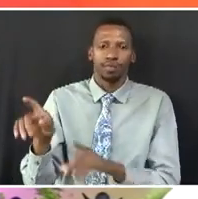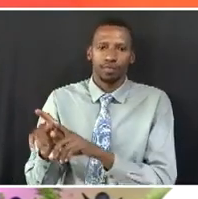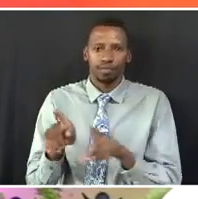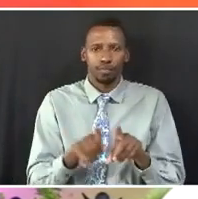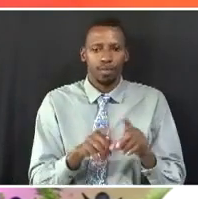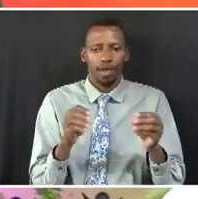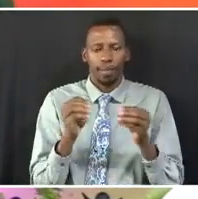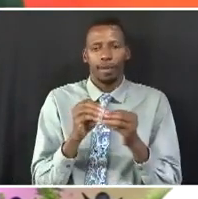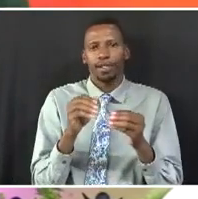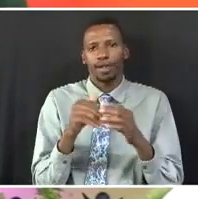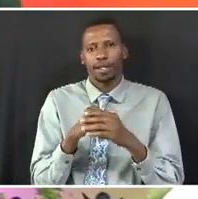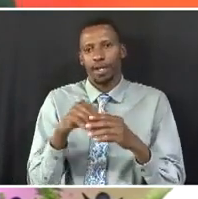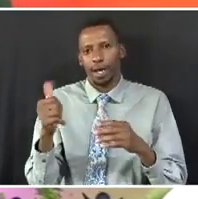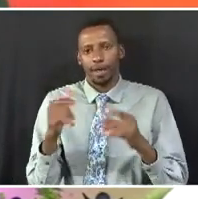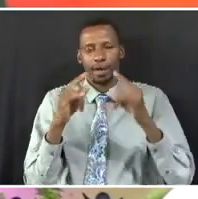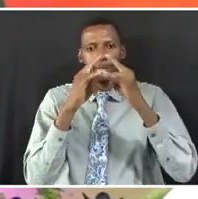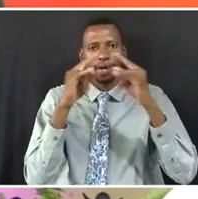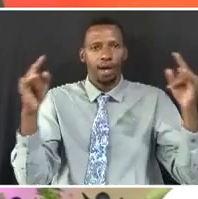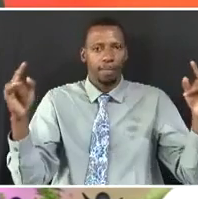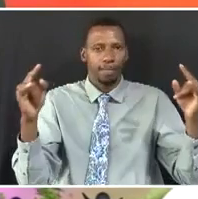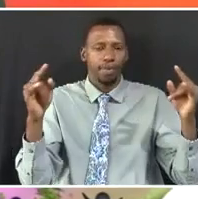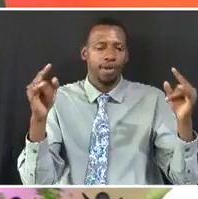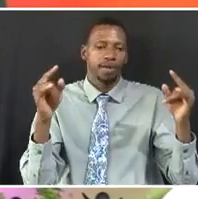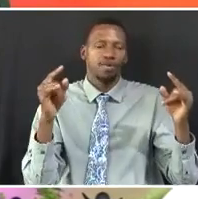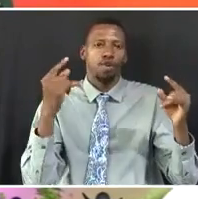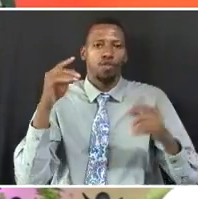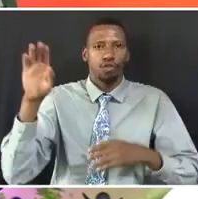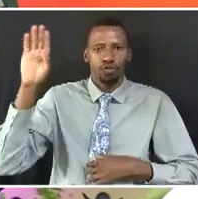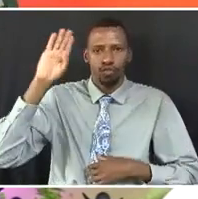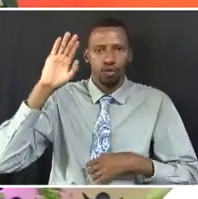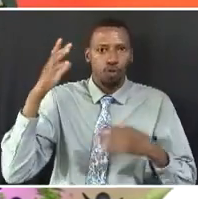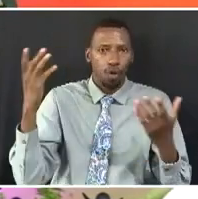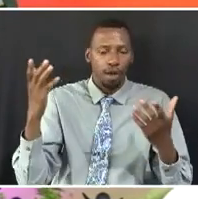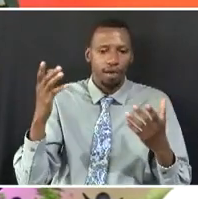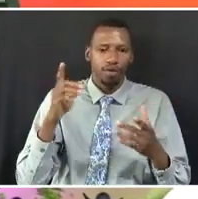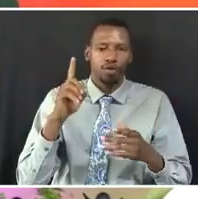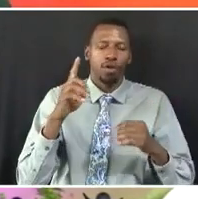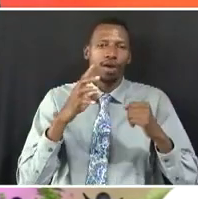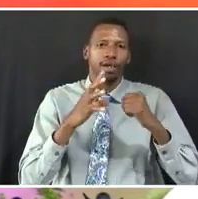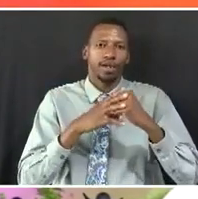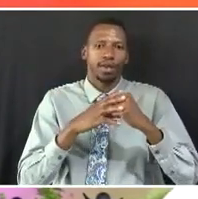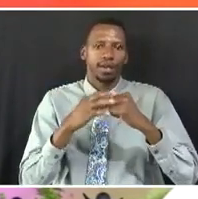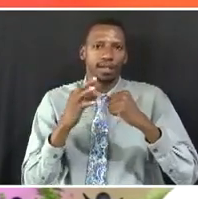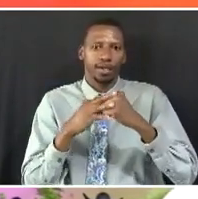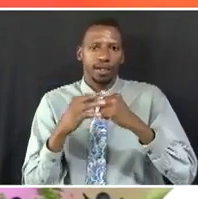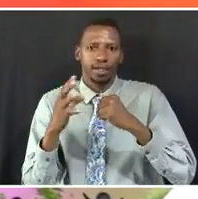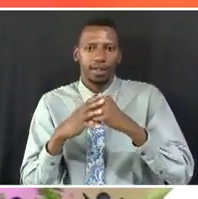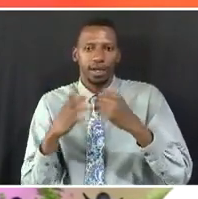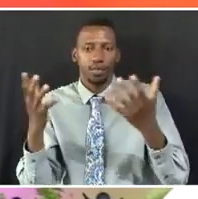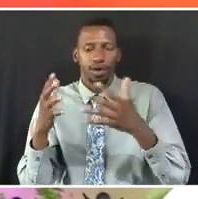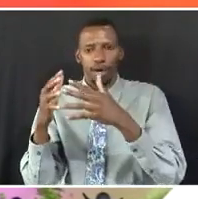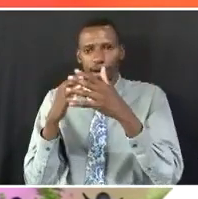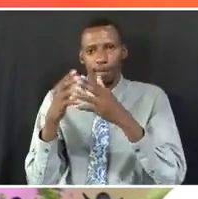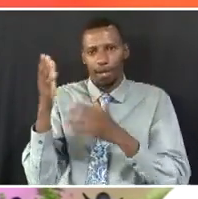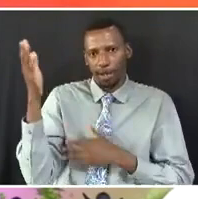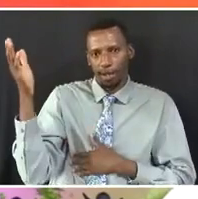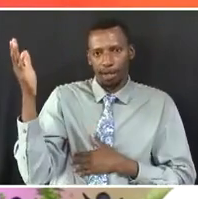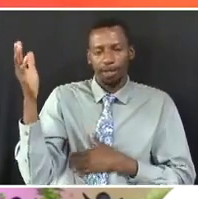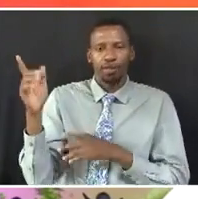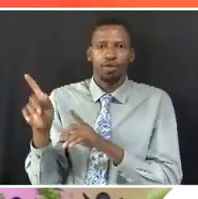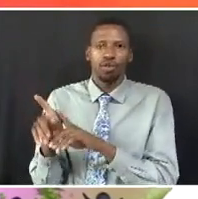in another campery with Jacinta Were in 1999 at Oshkosh in Wisconsin. And I remember the